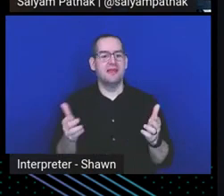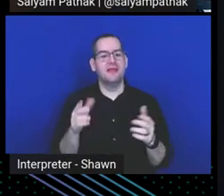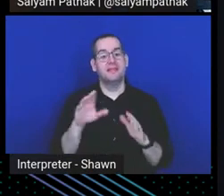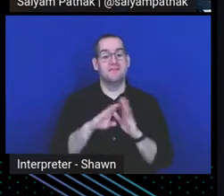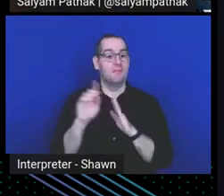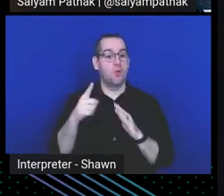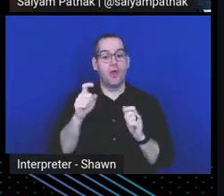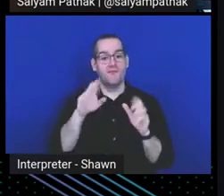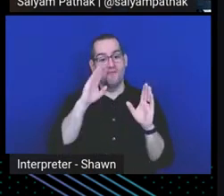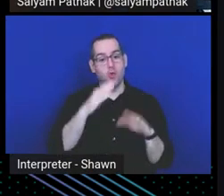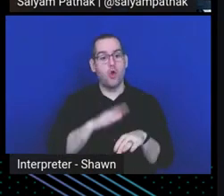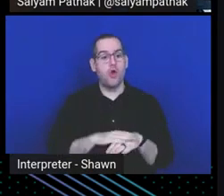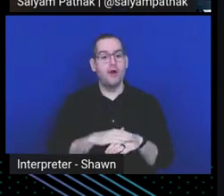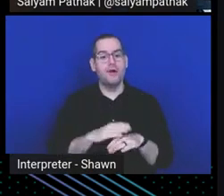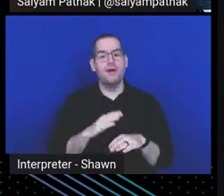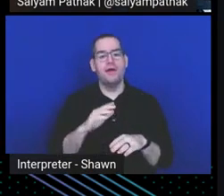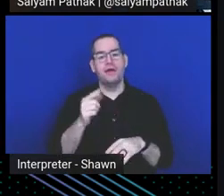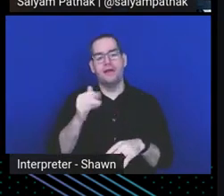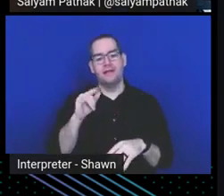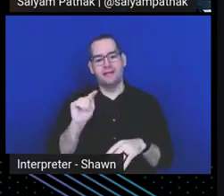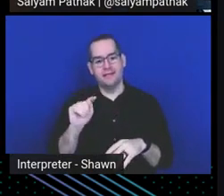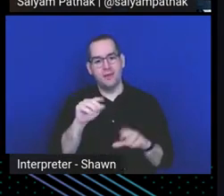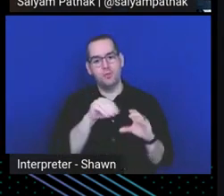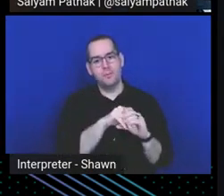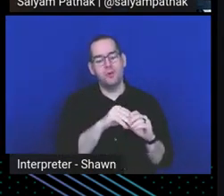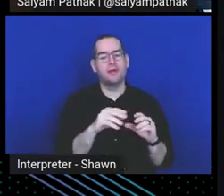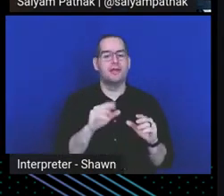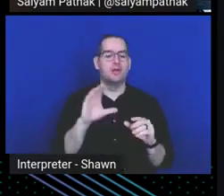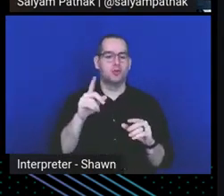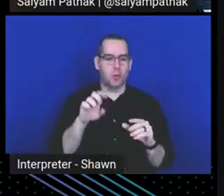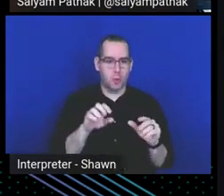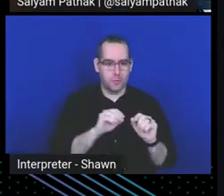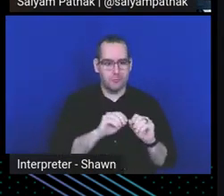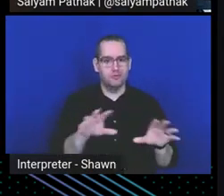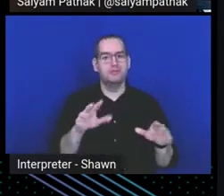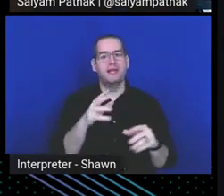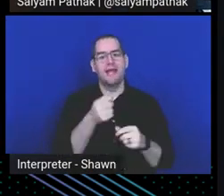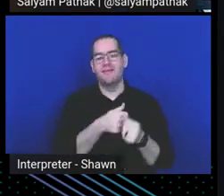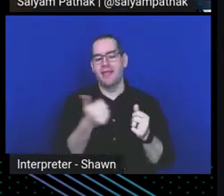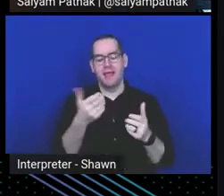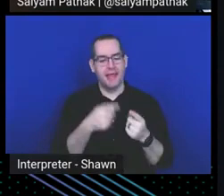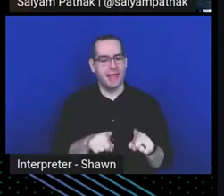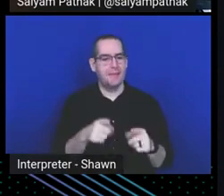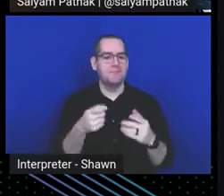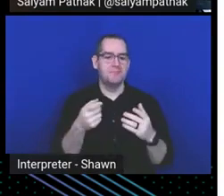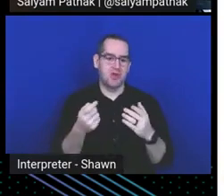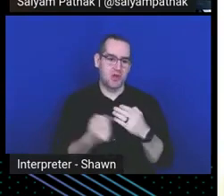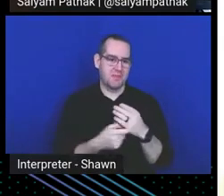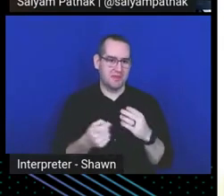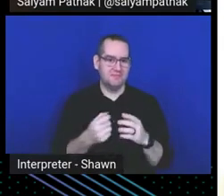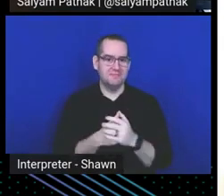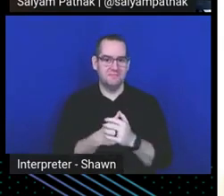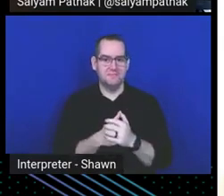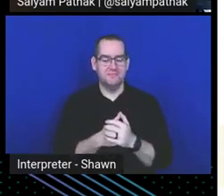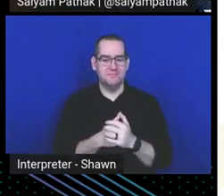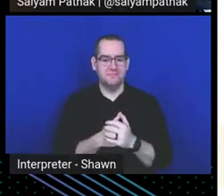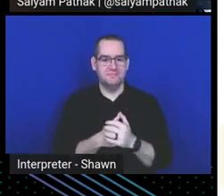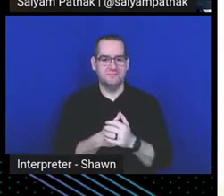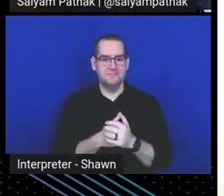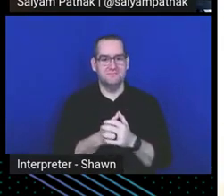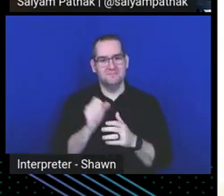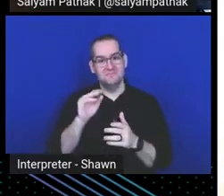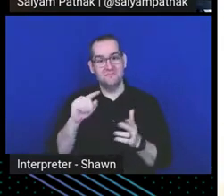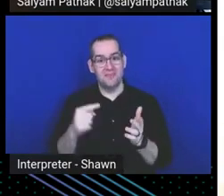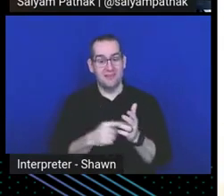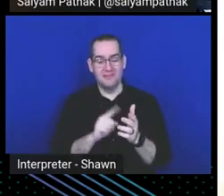has to focus now on the Git repository and pushing the code, and everything else happens automatically. So this is